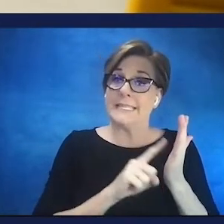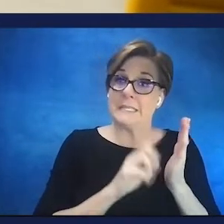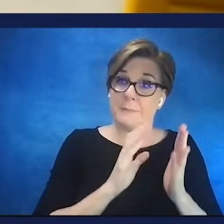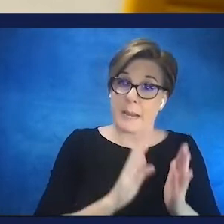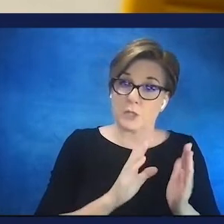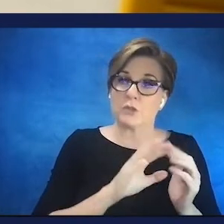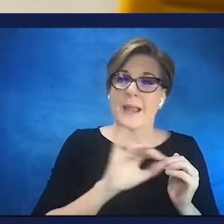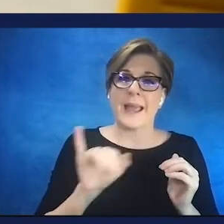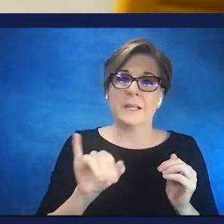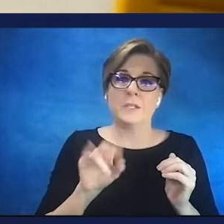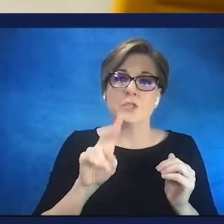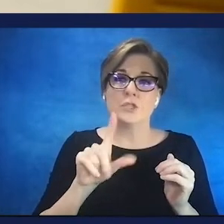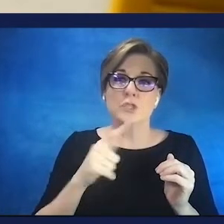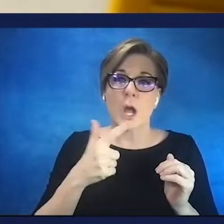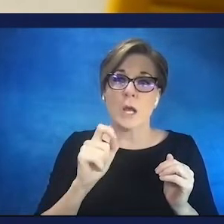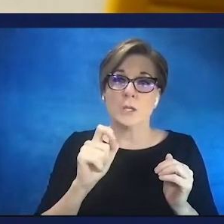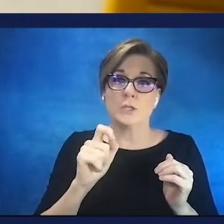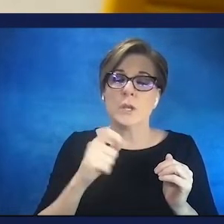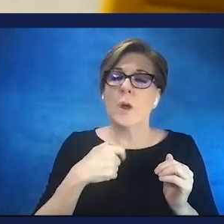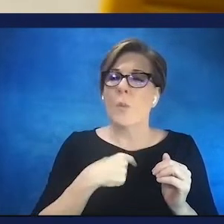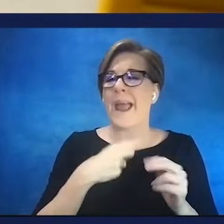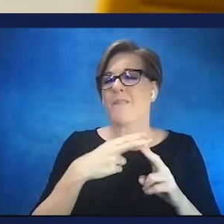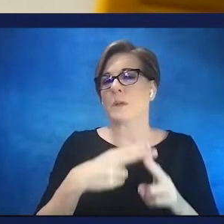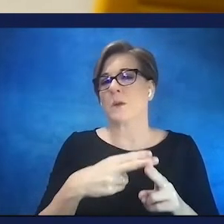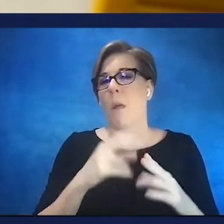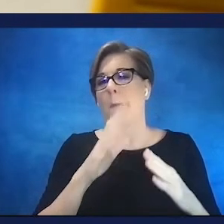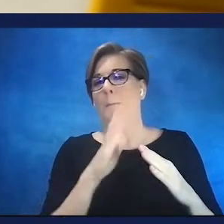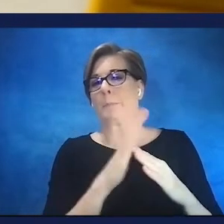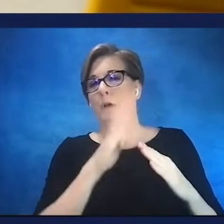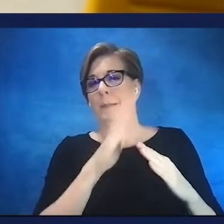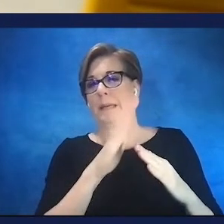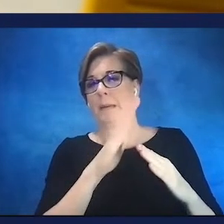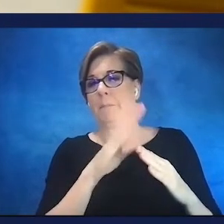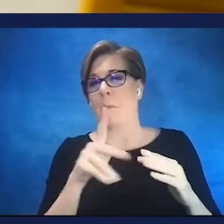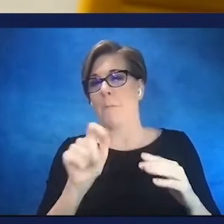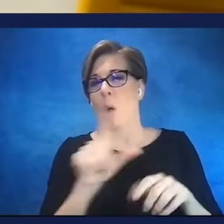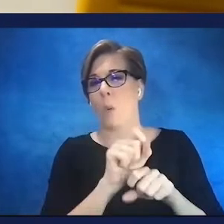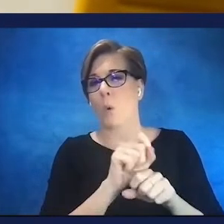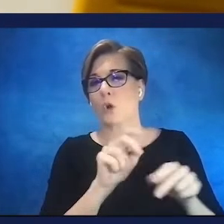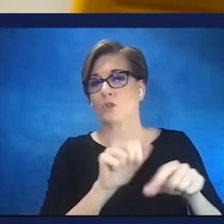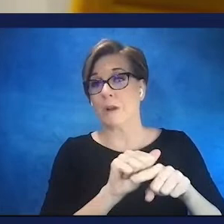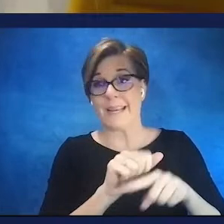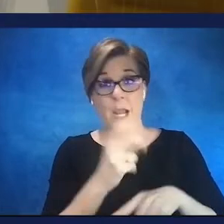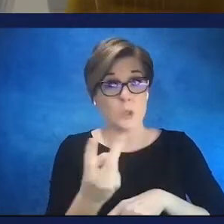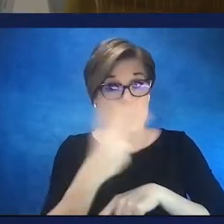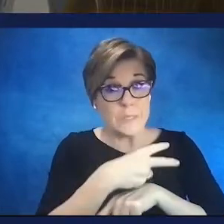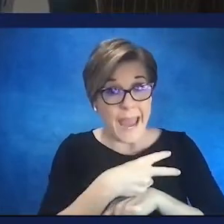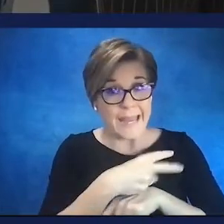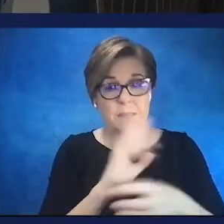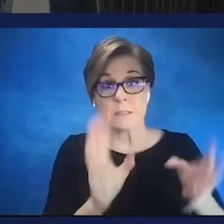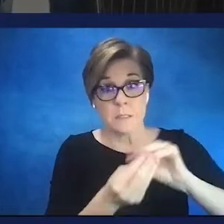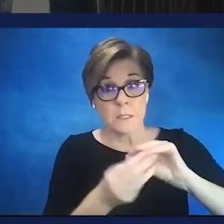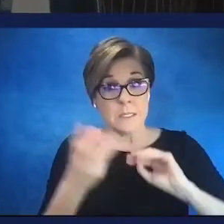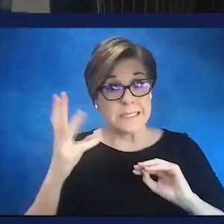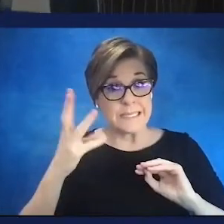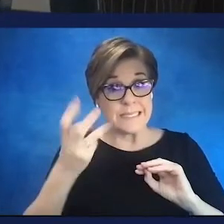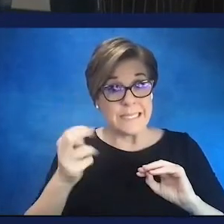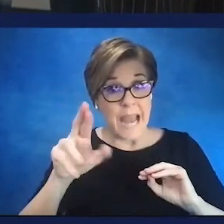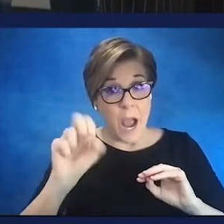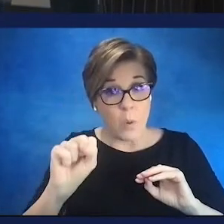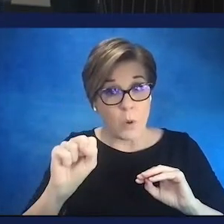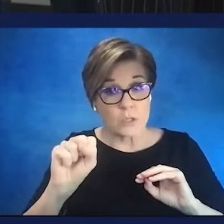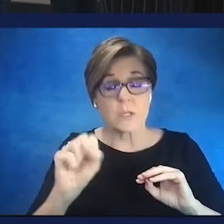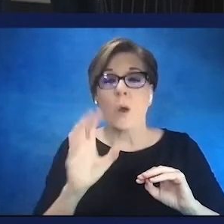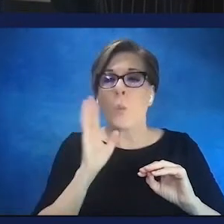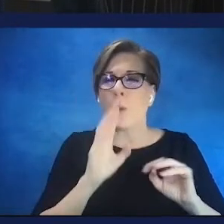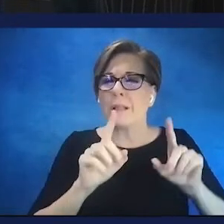our judges that we're now rolling out, we have a premium poll worker training course. So that's a 2-day course, 16 hours, lots of knowledge